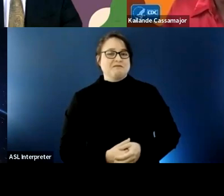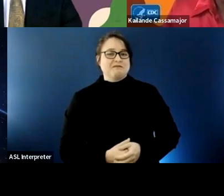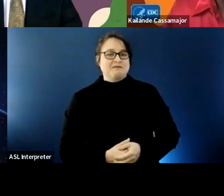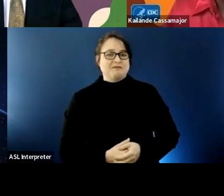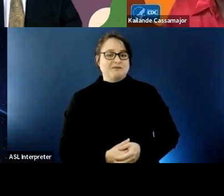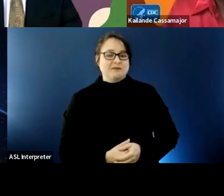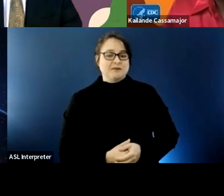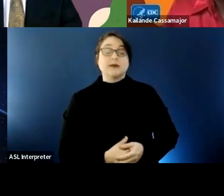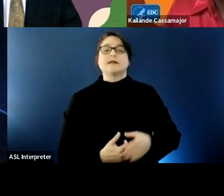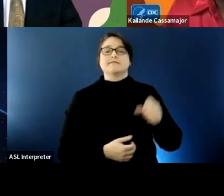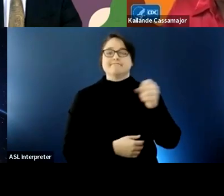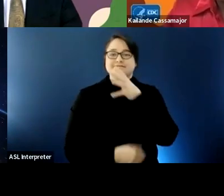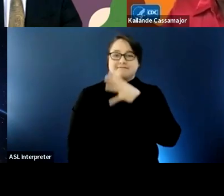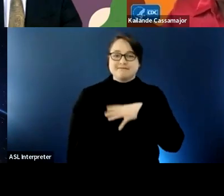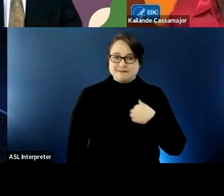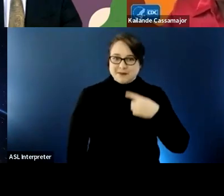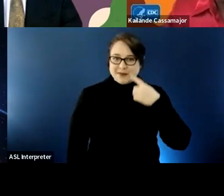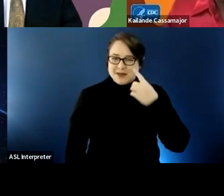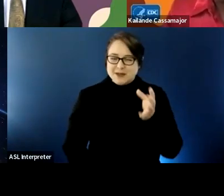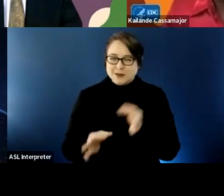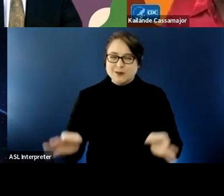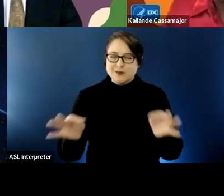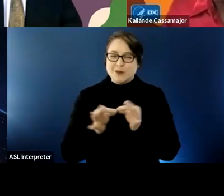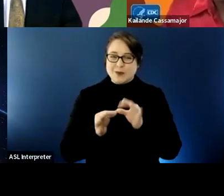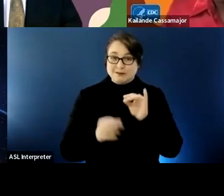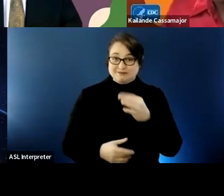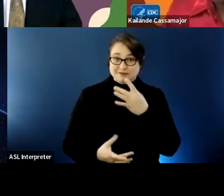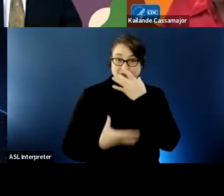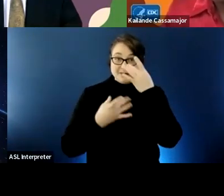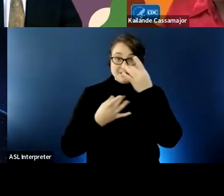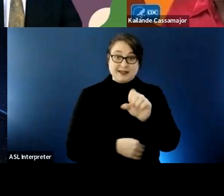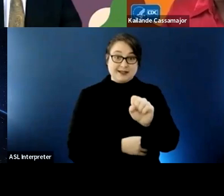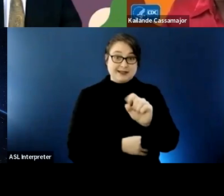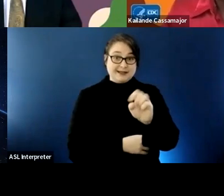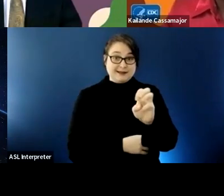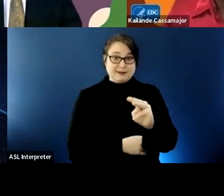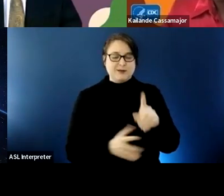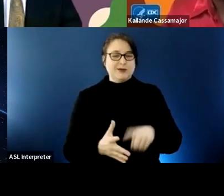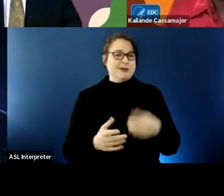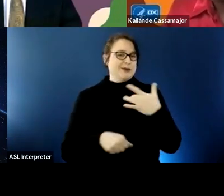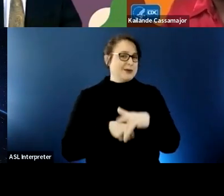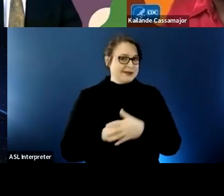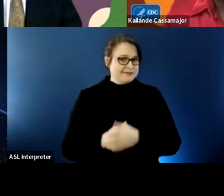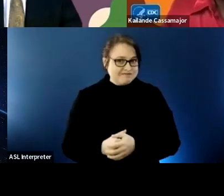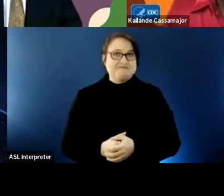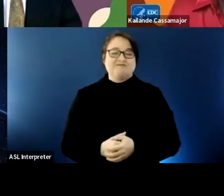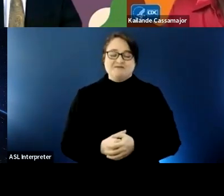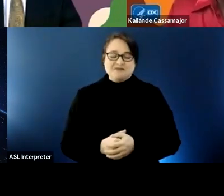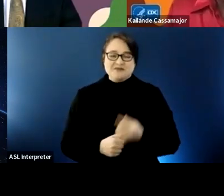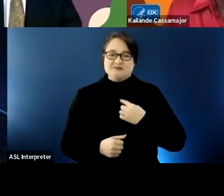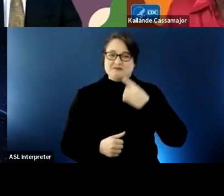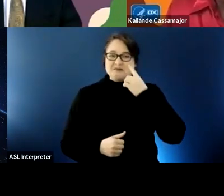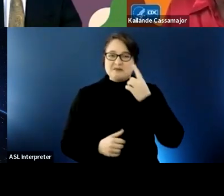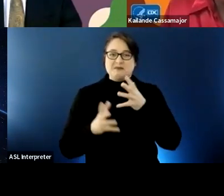Yes, ma'am. I think it's important if you're interested in STEM to start early. I think a lot of young